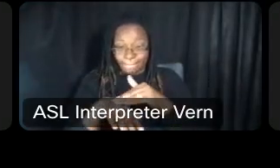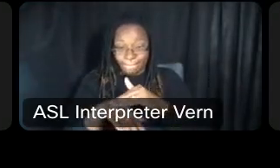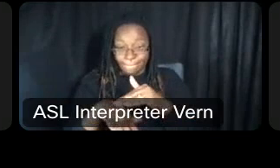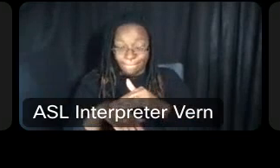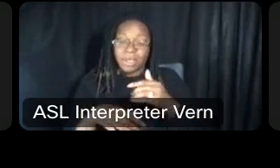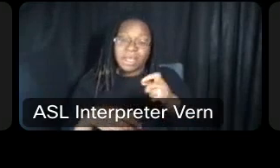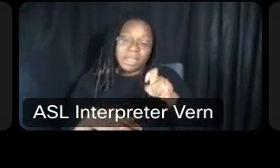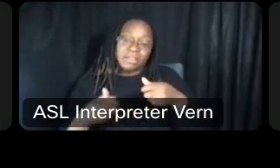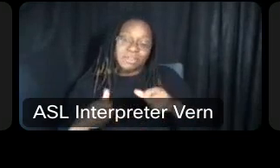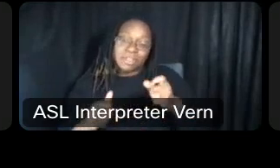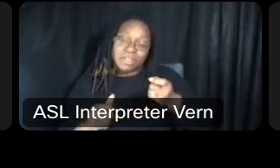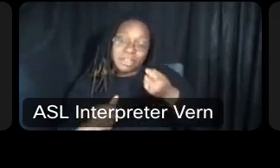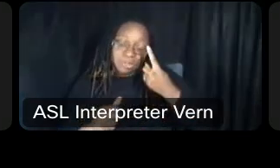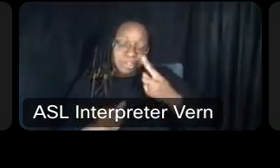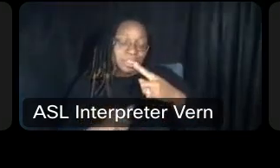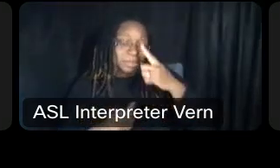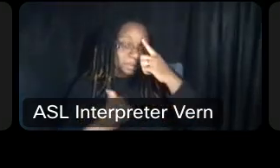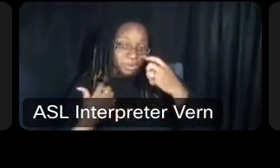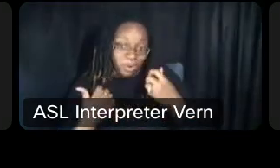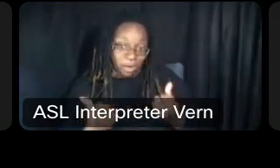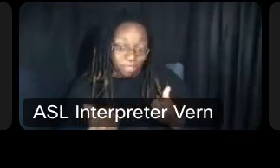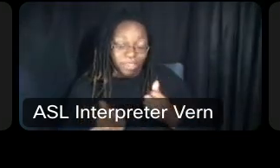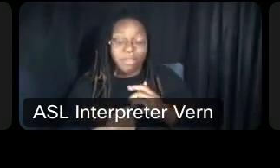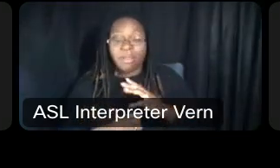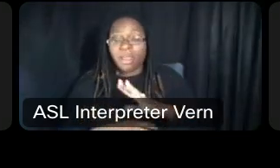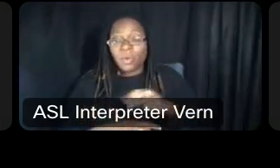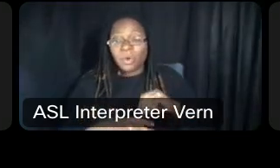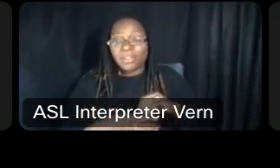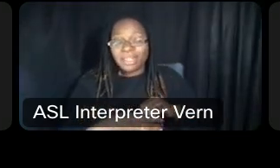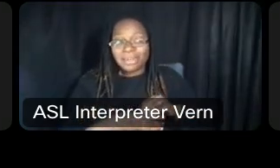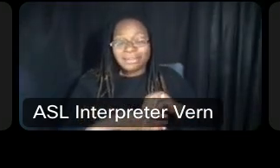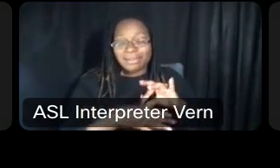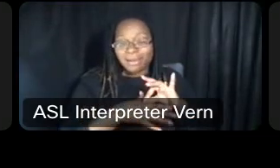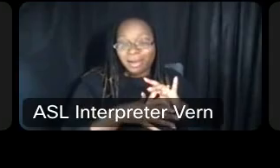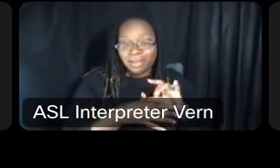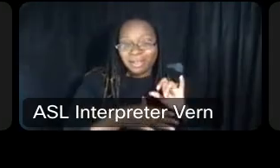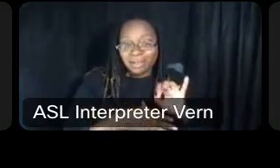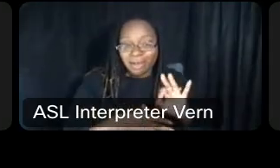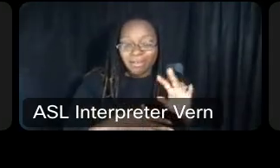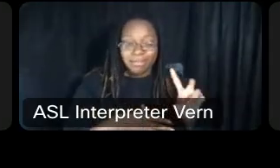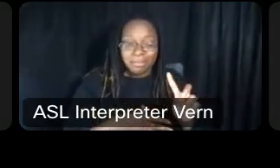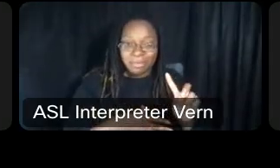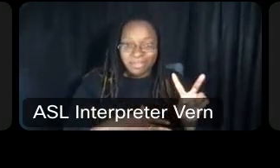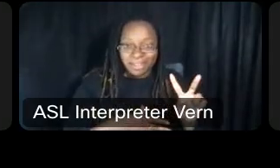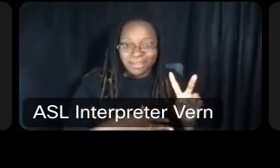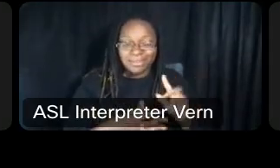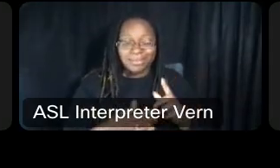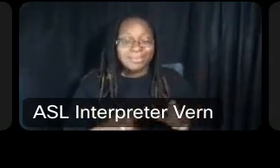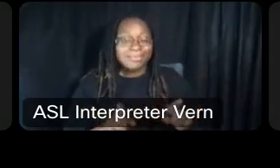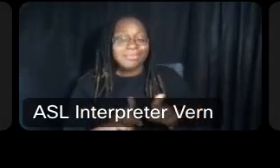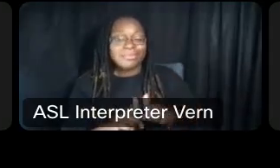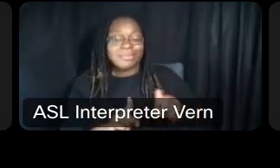health within the context of the domestic violence as well as other